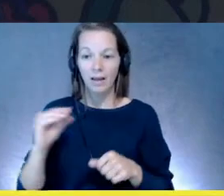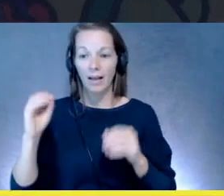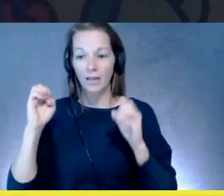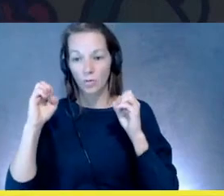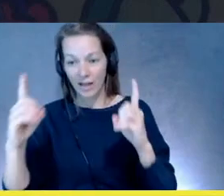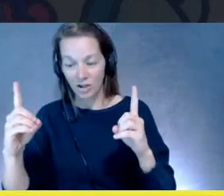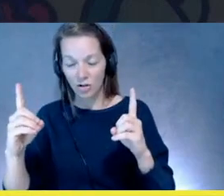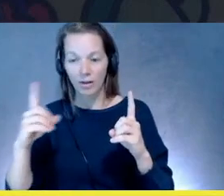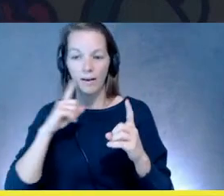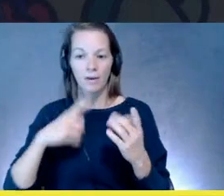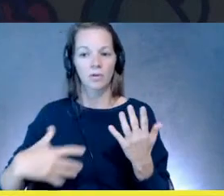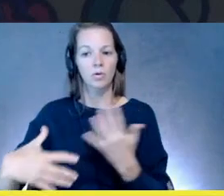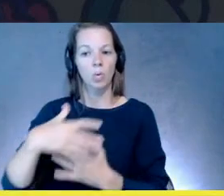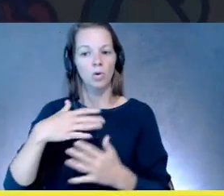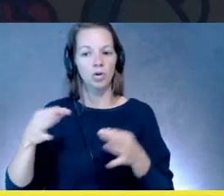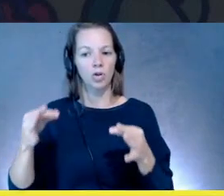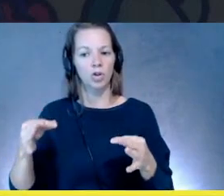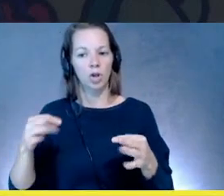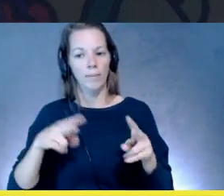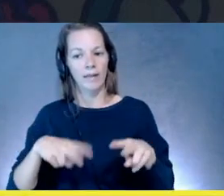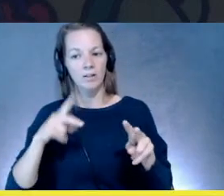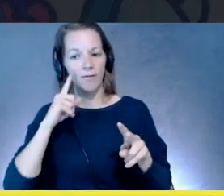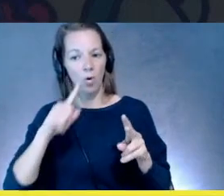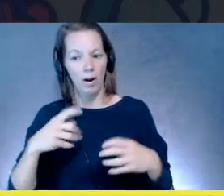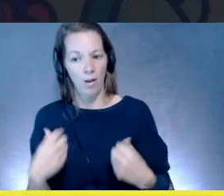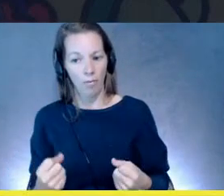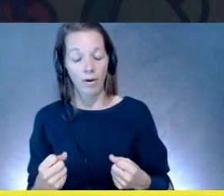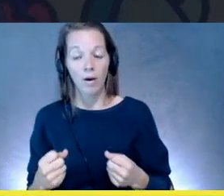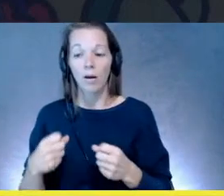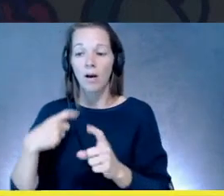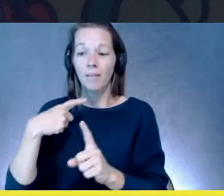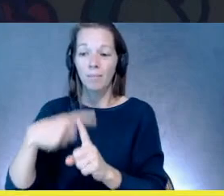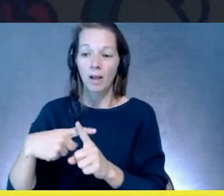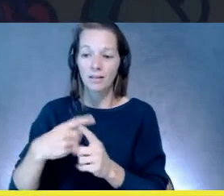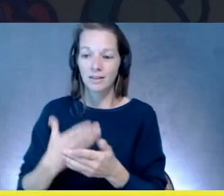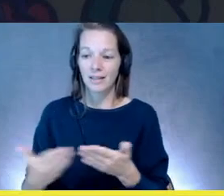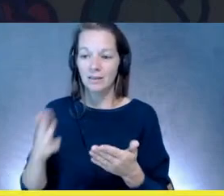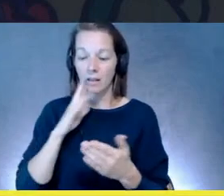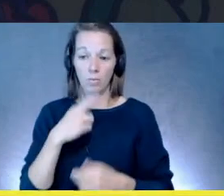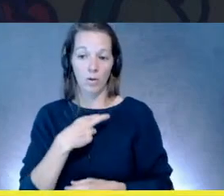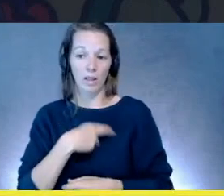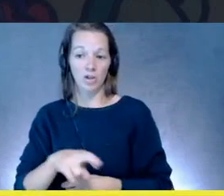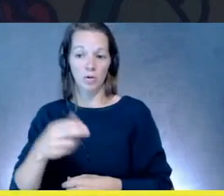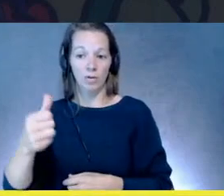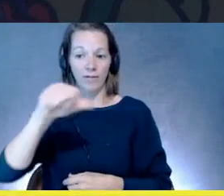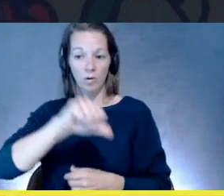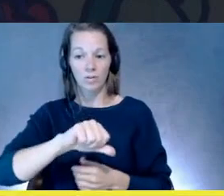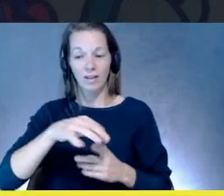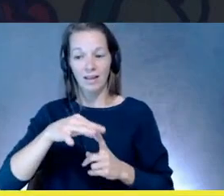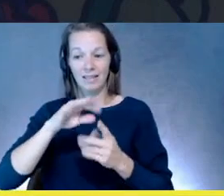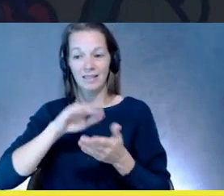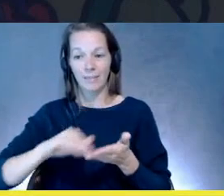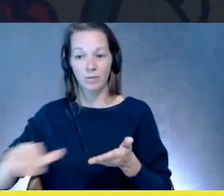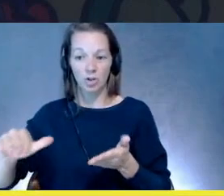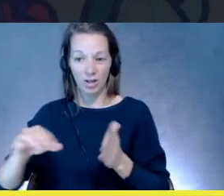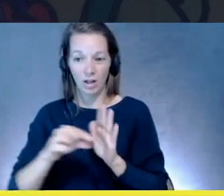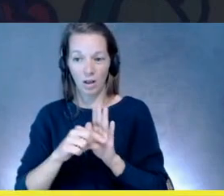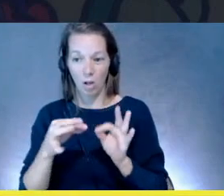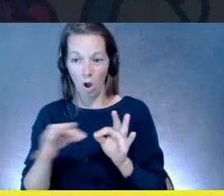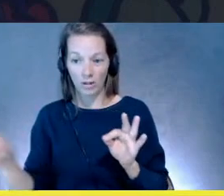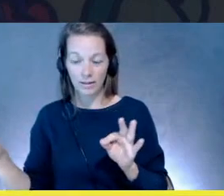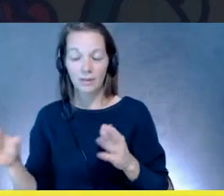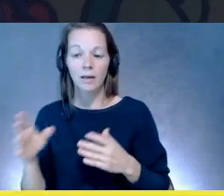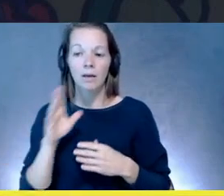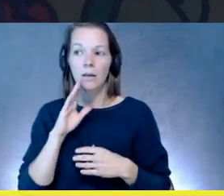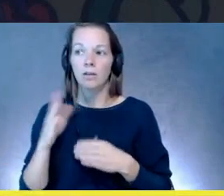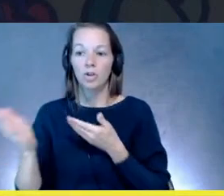social determinants of health, but also think about things like religious refusal exemption clauses, which allow service